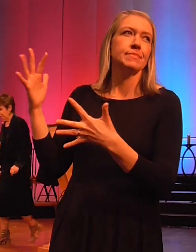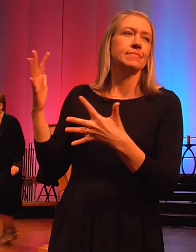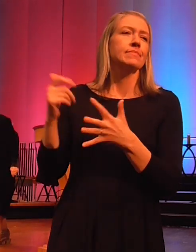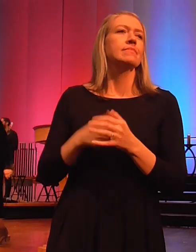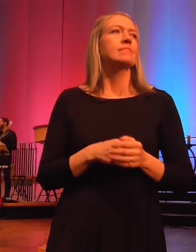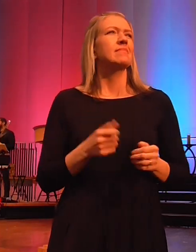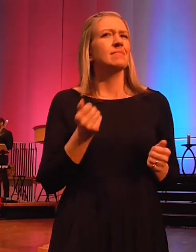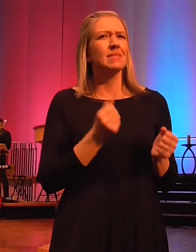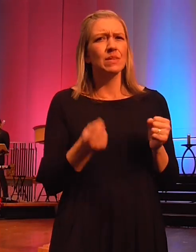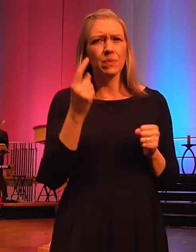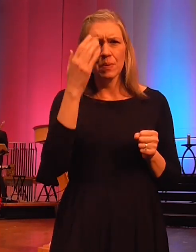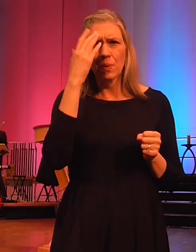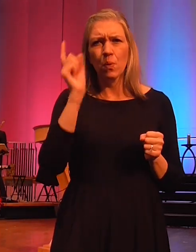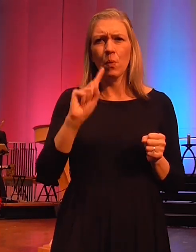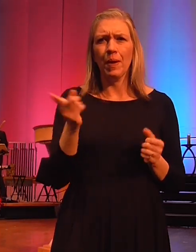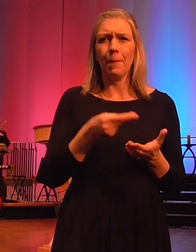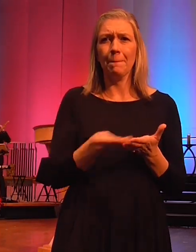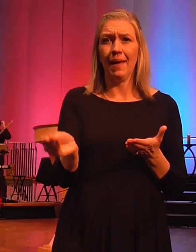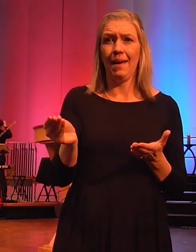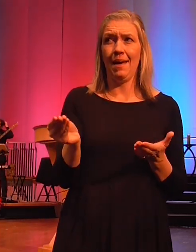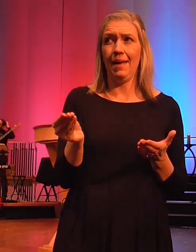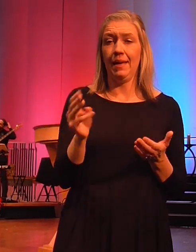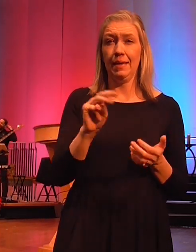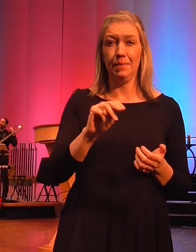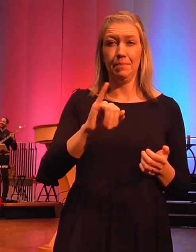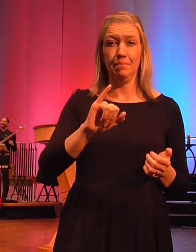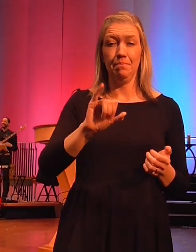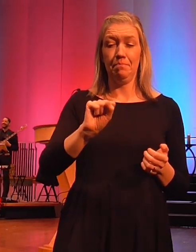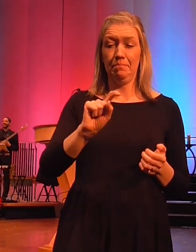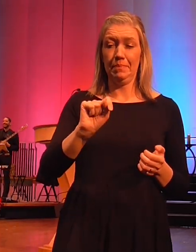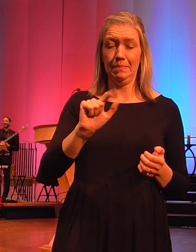Does anyone know where to buy massive amounts of mistletoe, by the way?